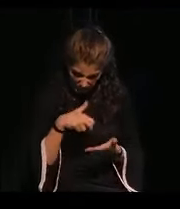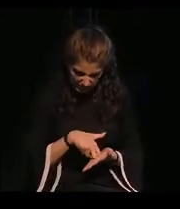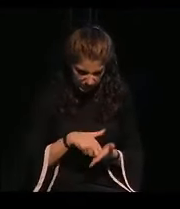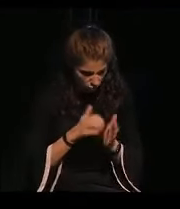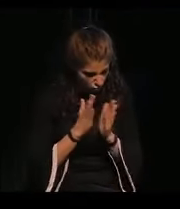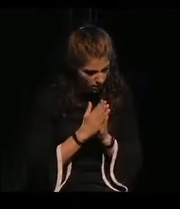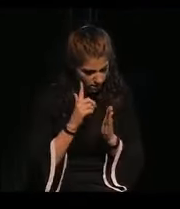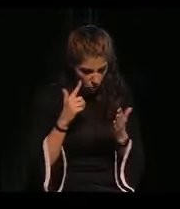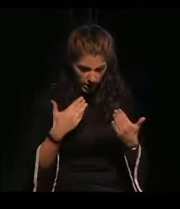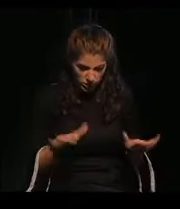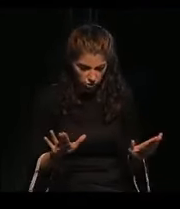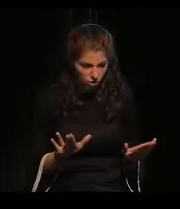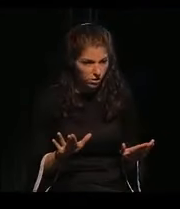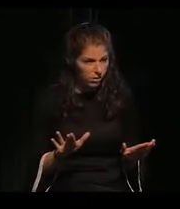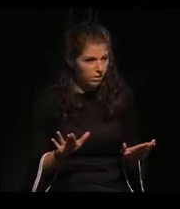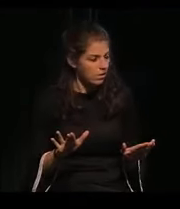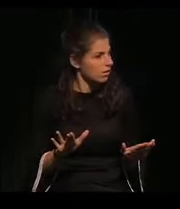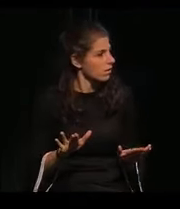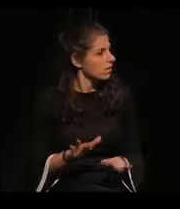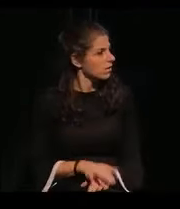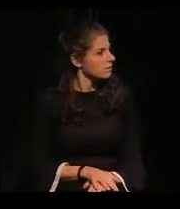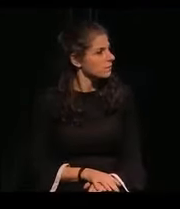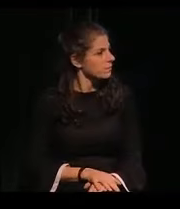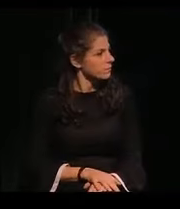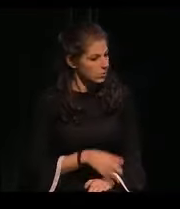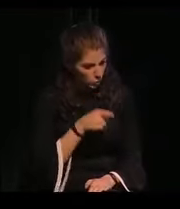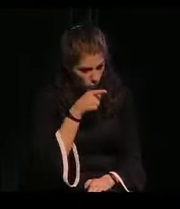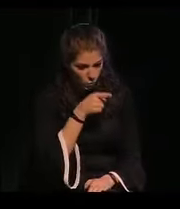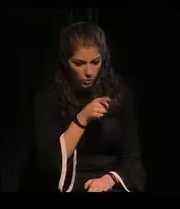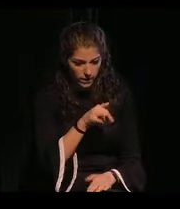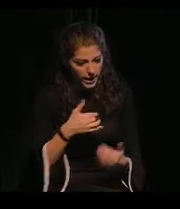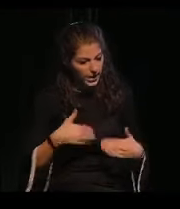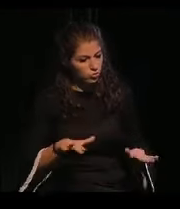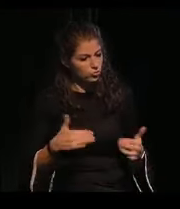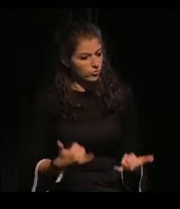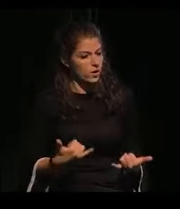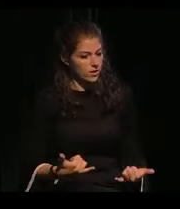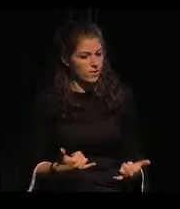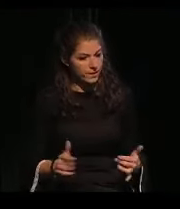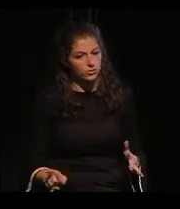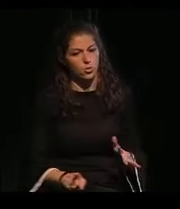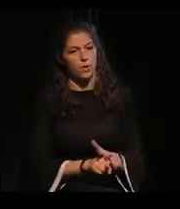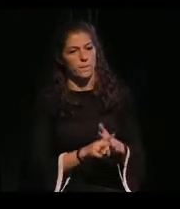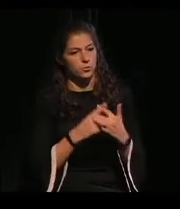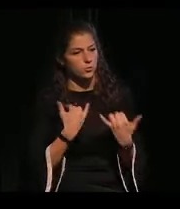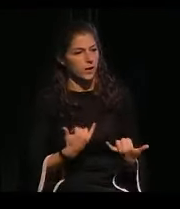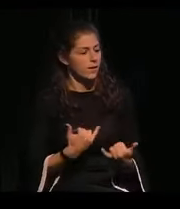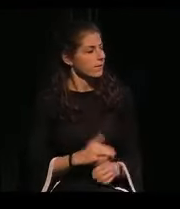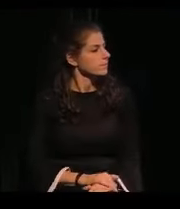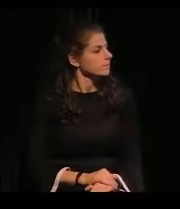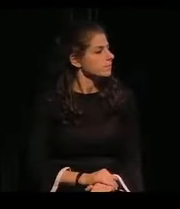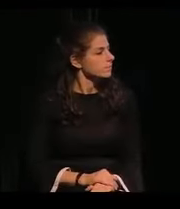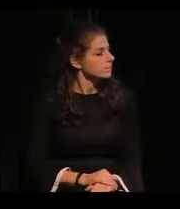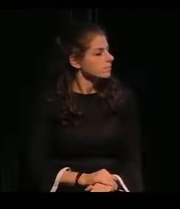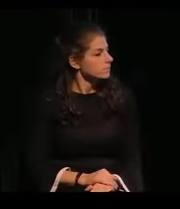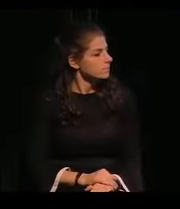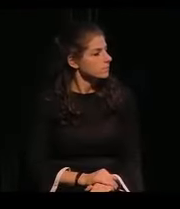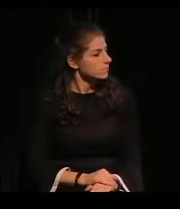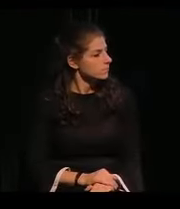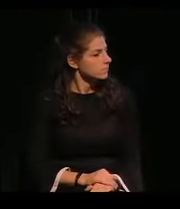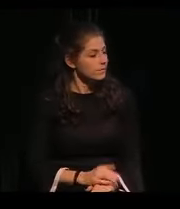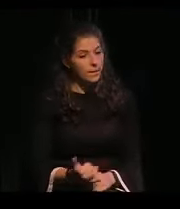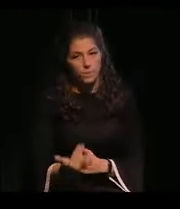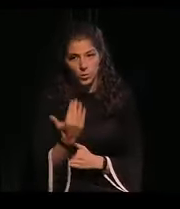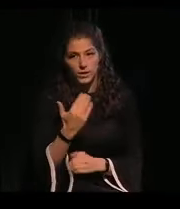and pray for an angel to come help me. And you are that angel that has showed up tonight, that